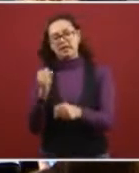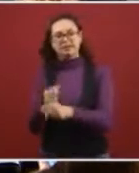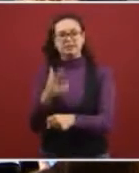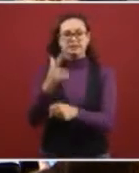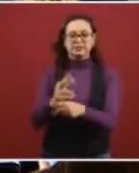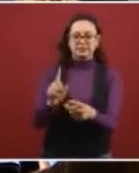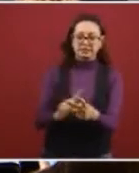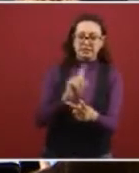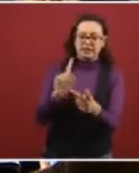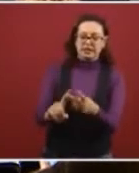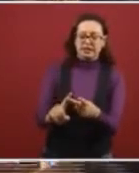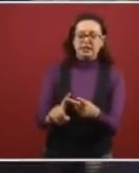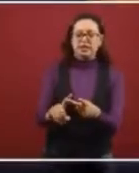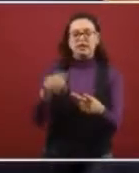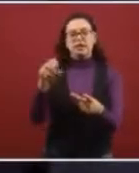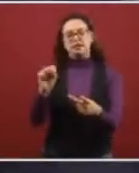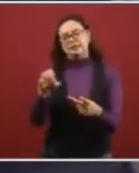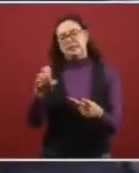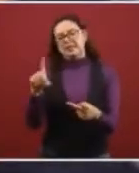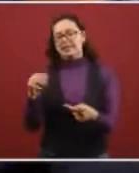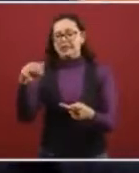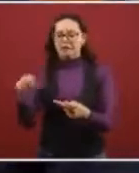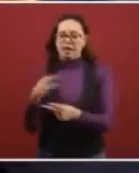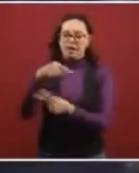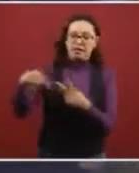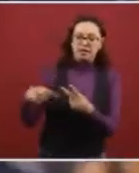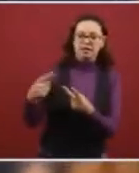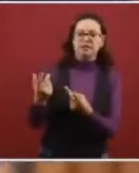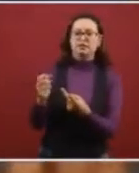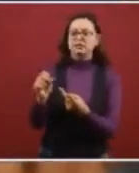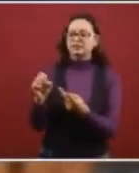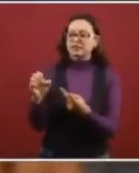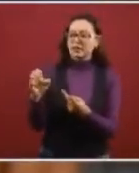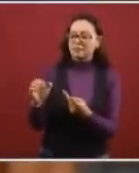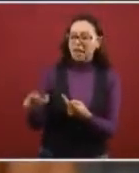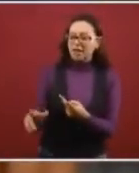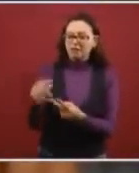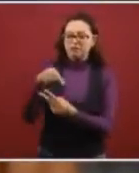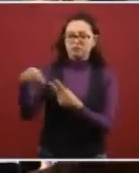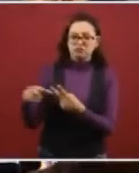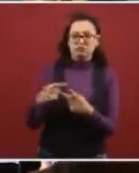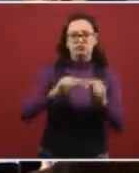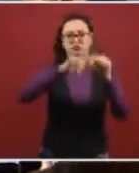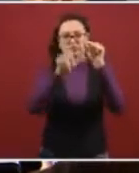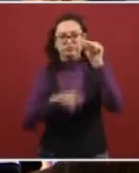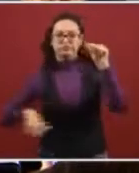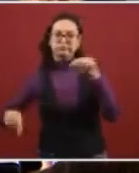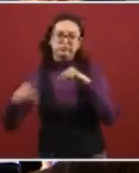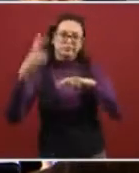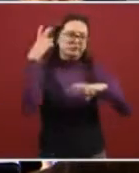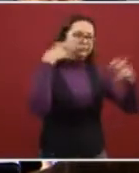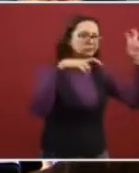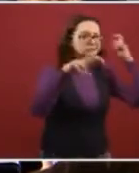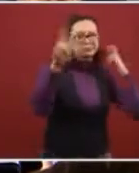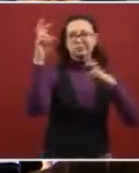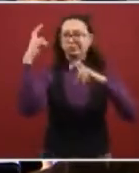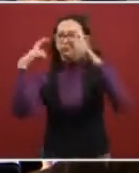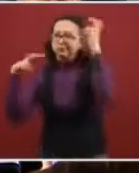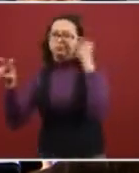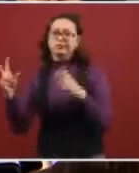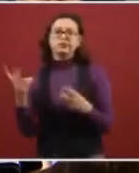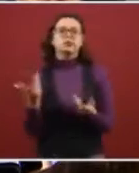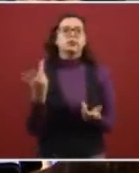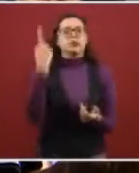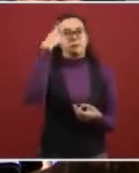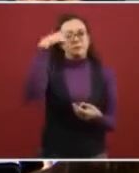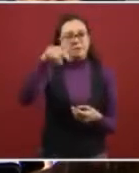Marine Secretary, están they're trying to, el país, they're traveling the country porque están hablando because they